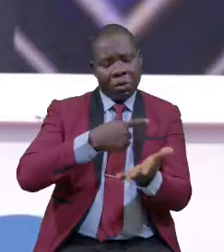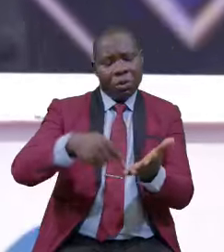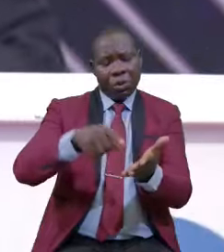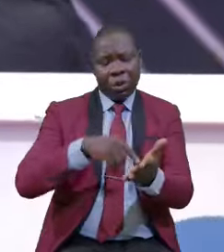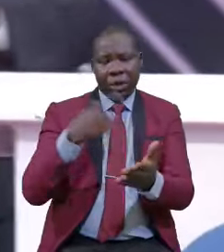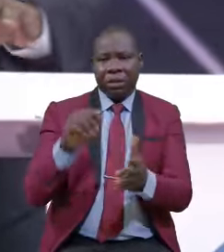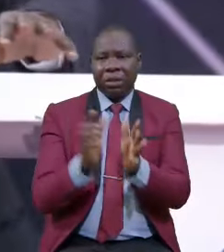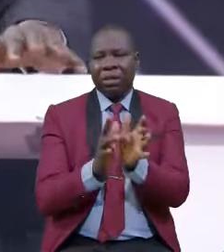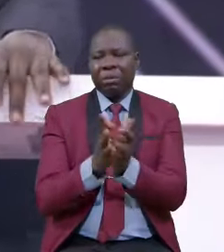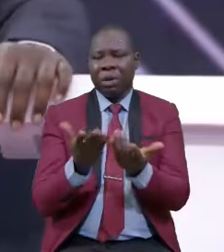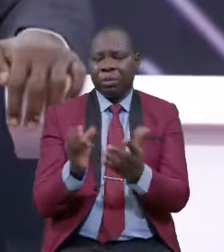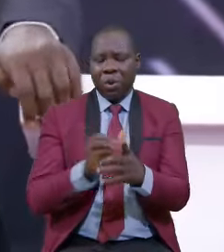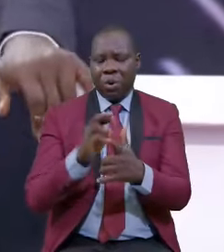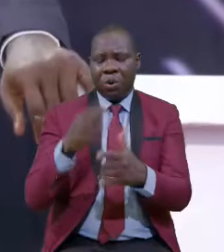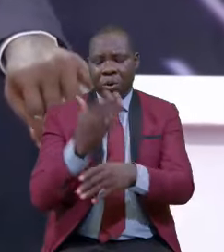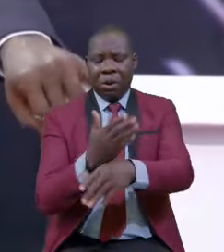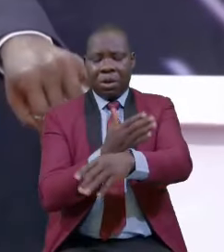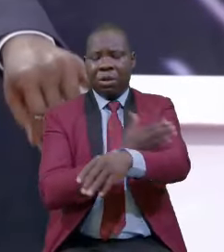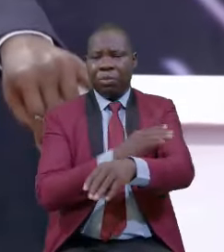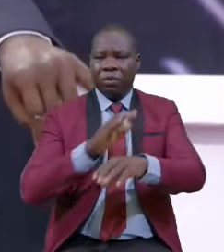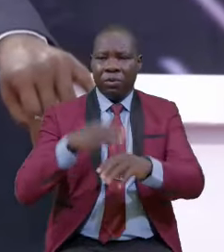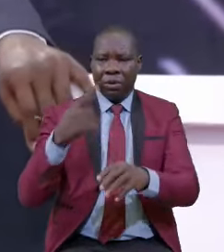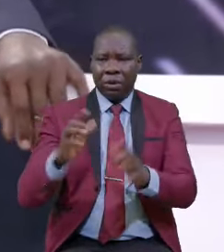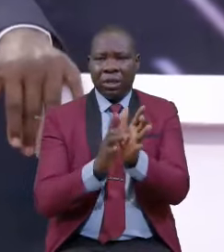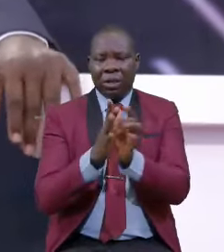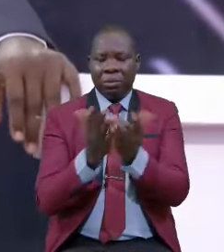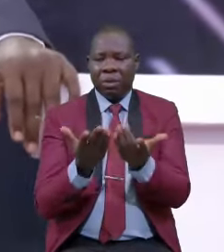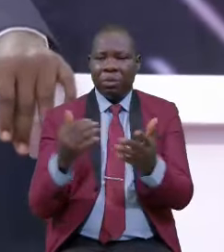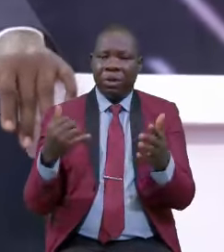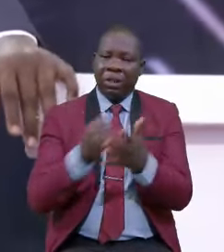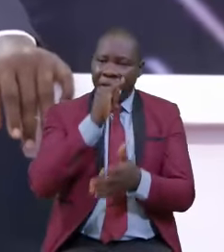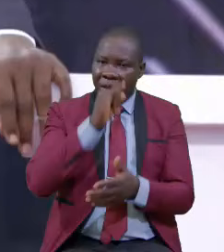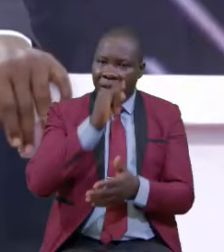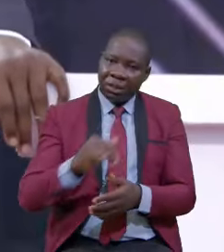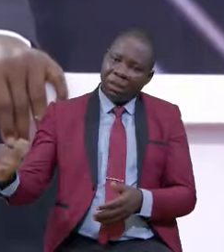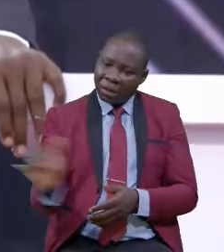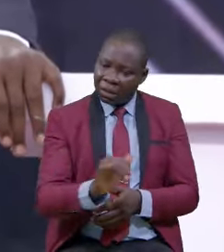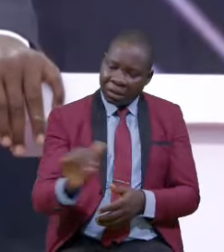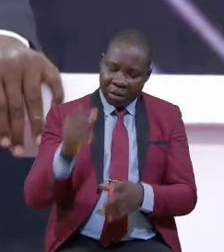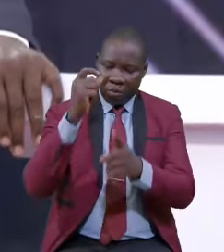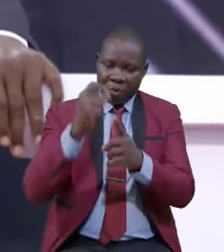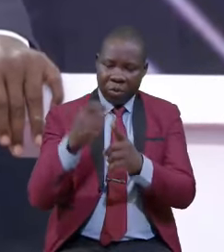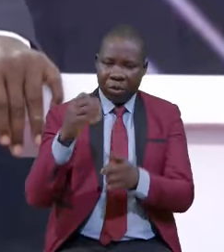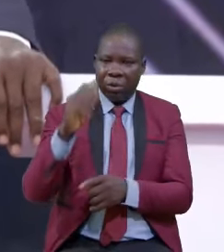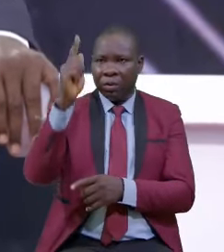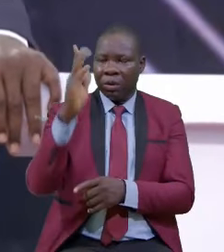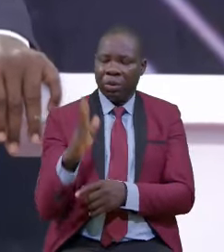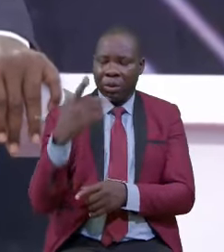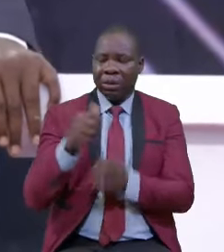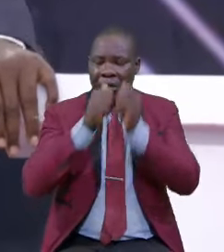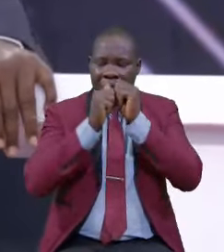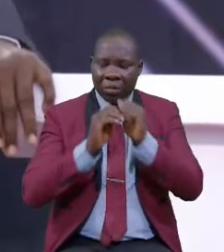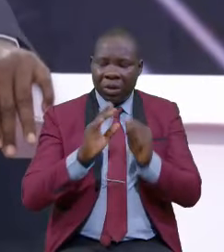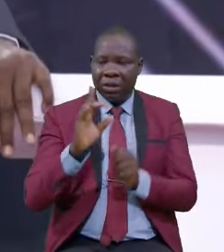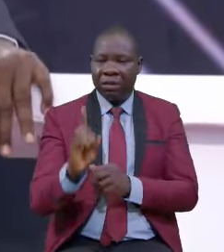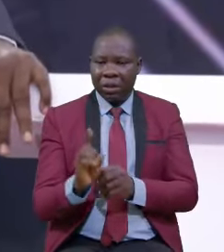his Bible. It is the same word of God. The blessed, inspired